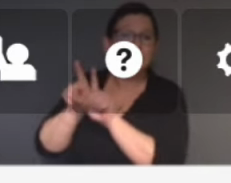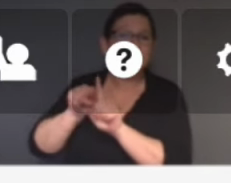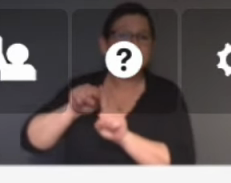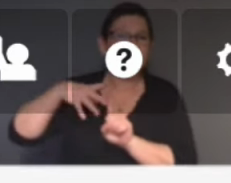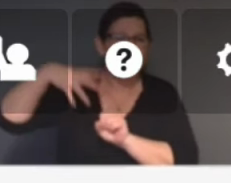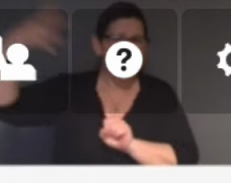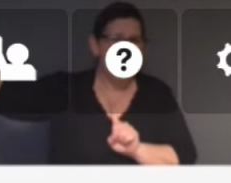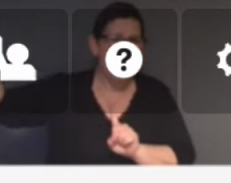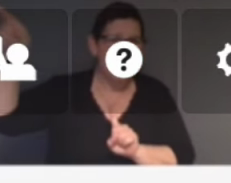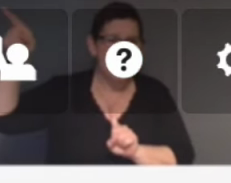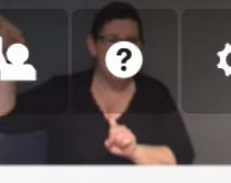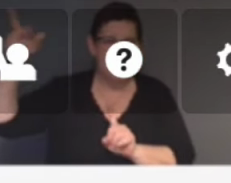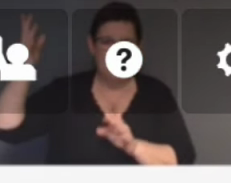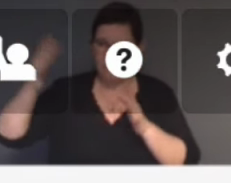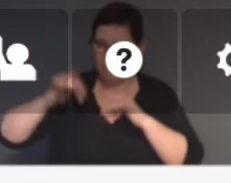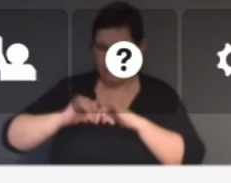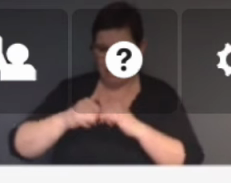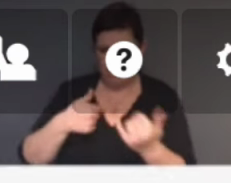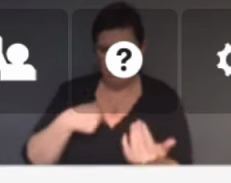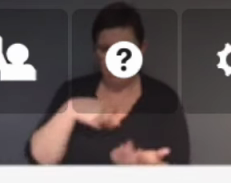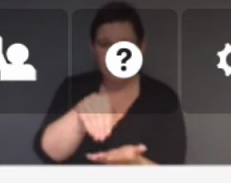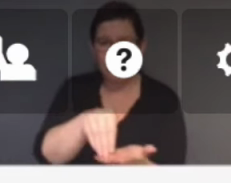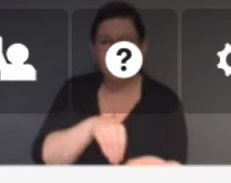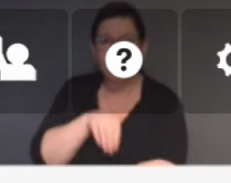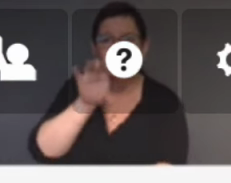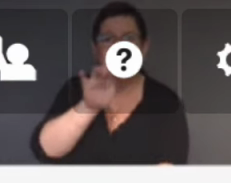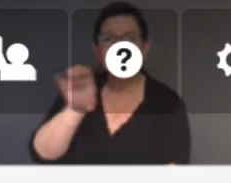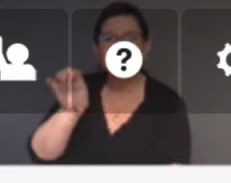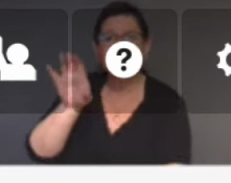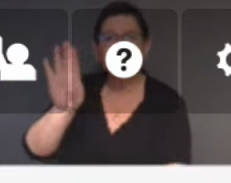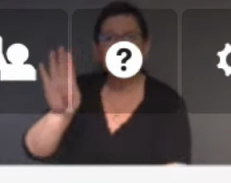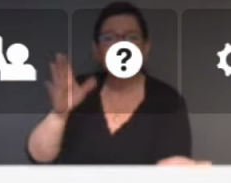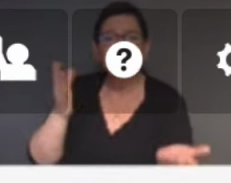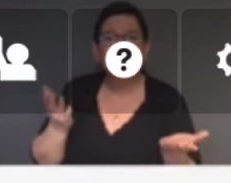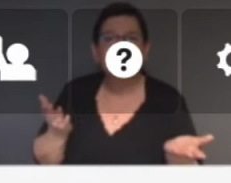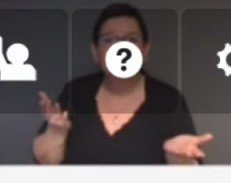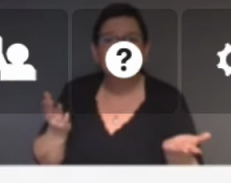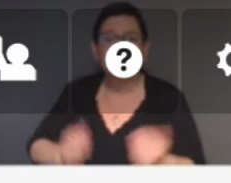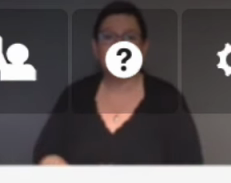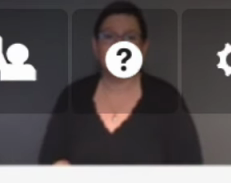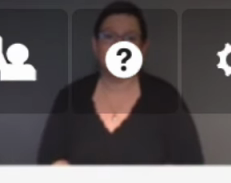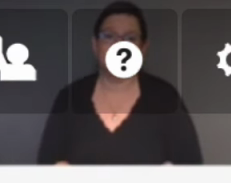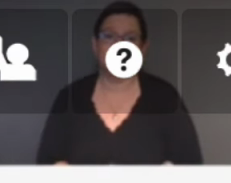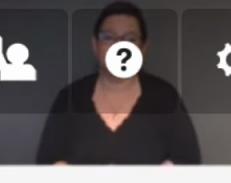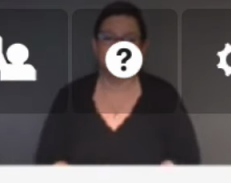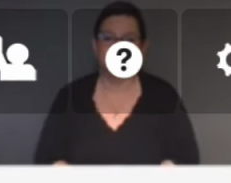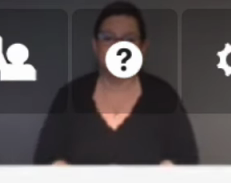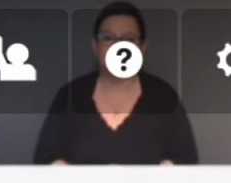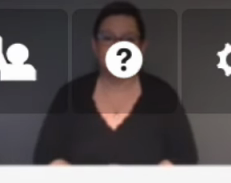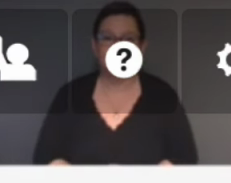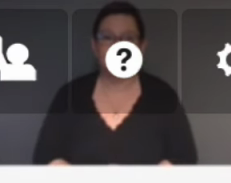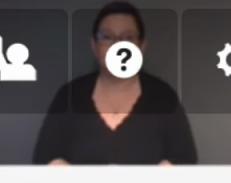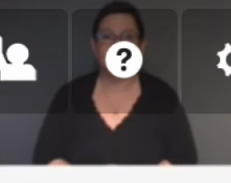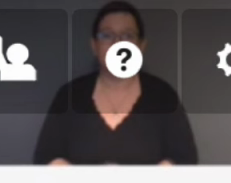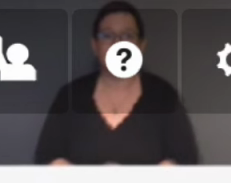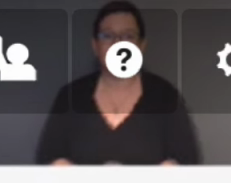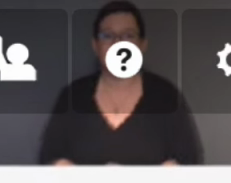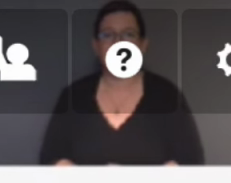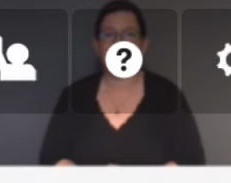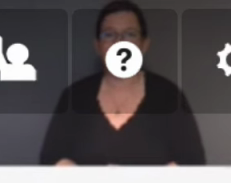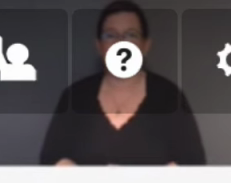The answer is, if your spouse or common law partner is not a resident of Canada, you will need to fill